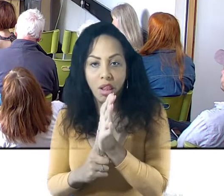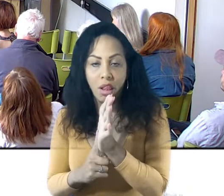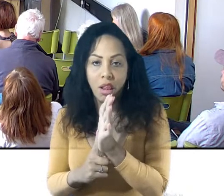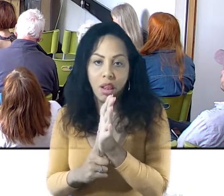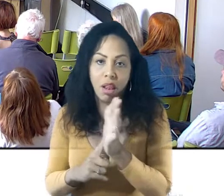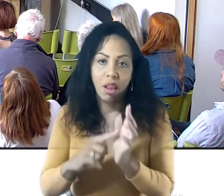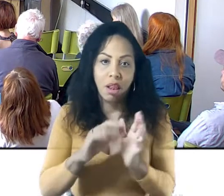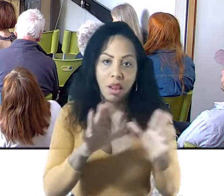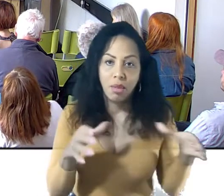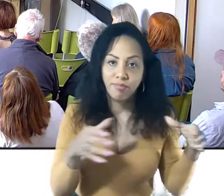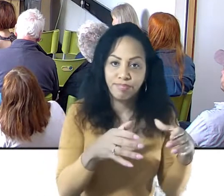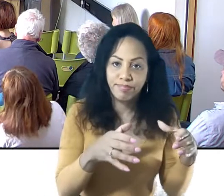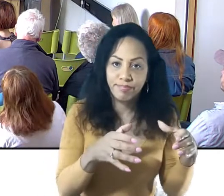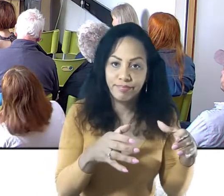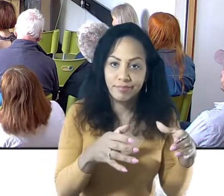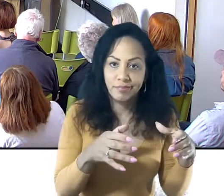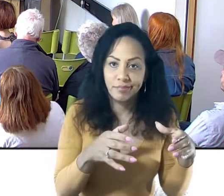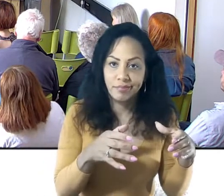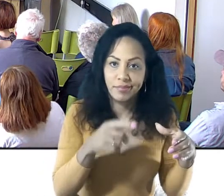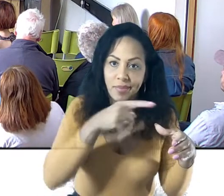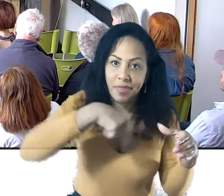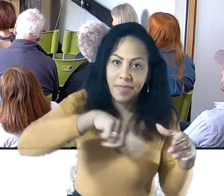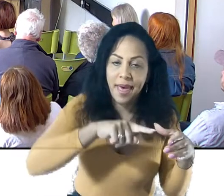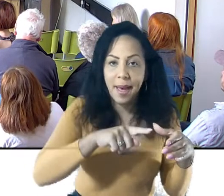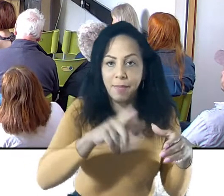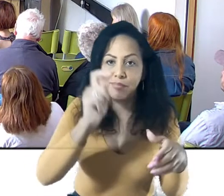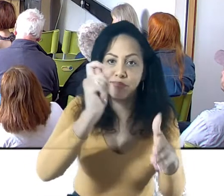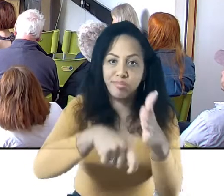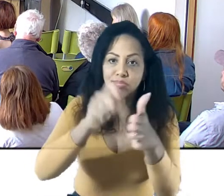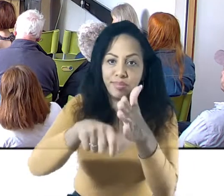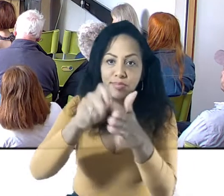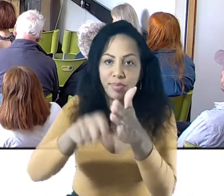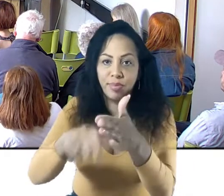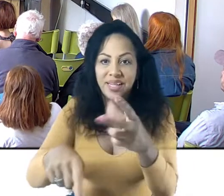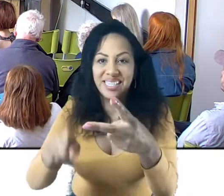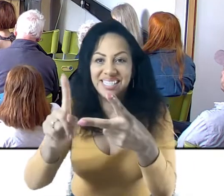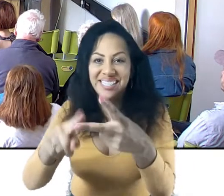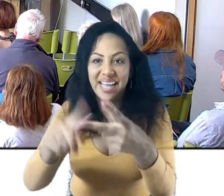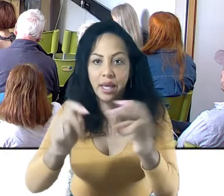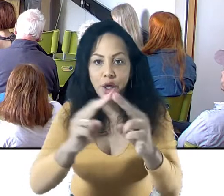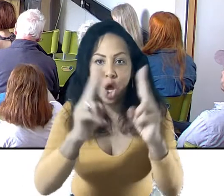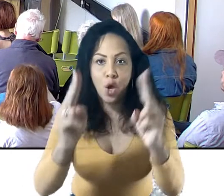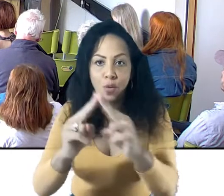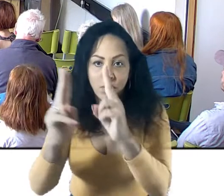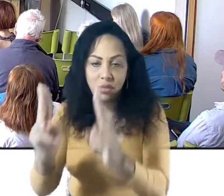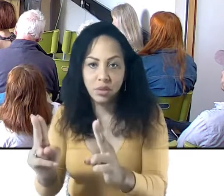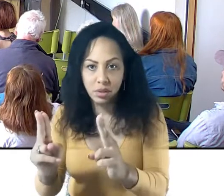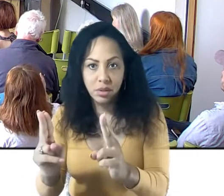is, it's more of the enclosures, it's more of the same of